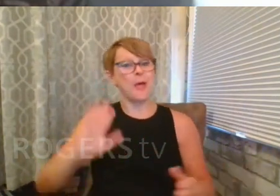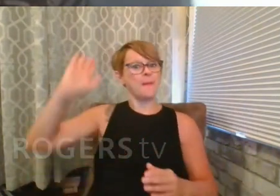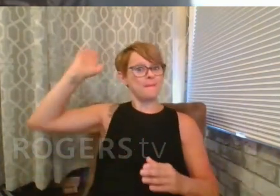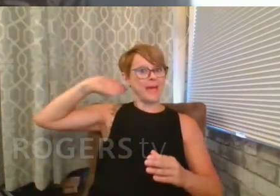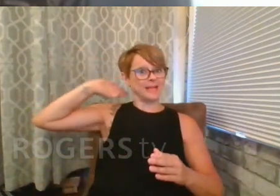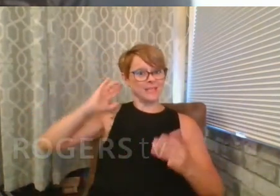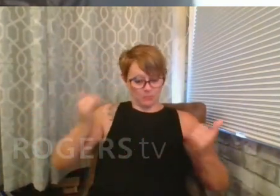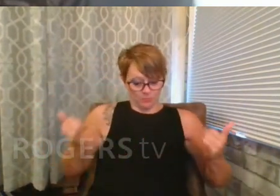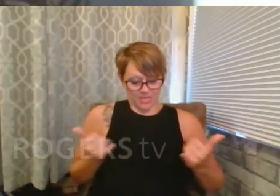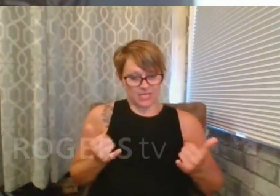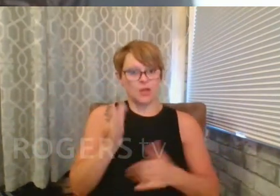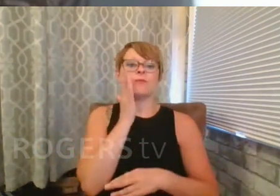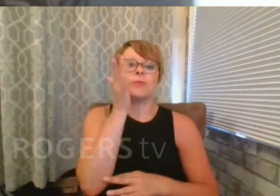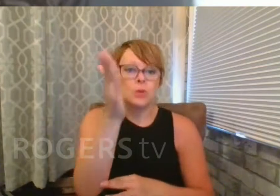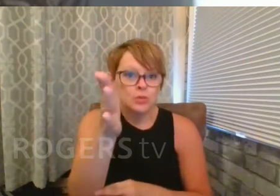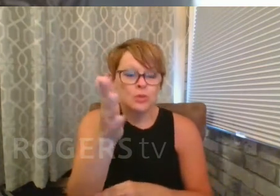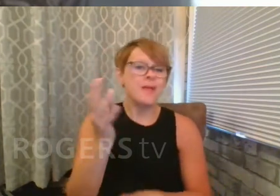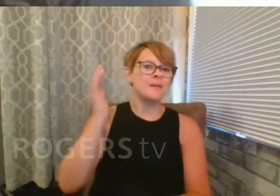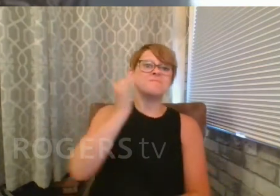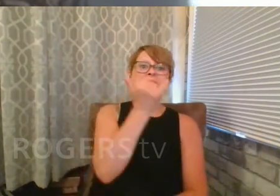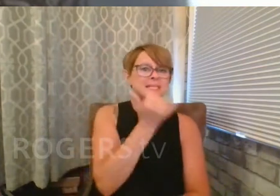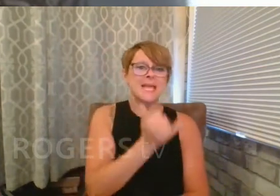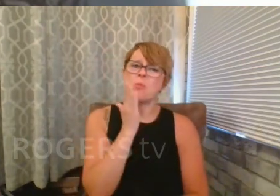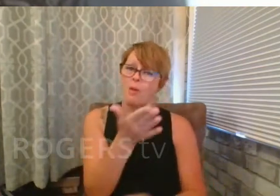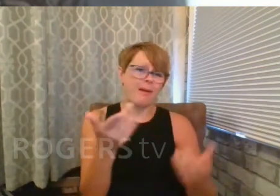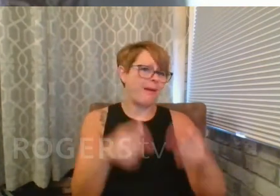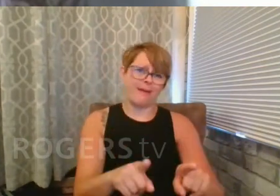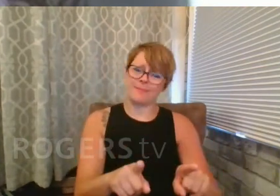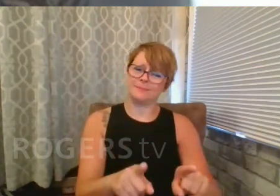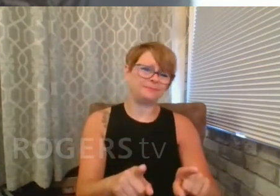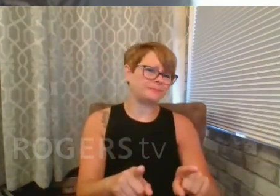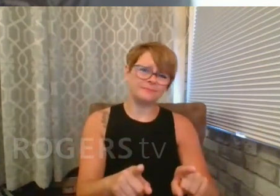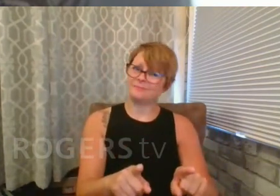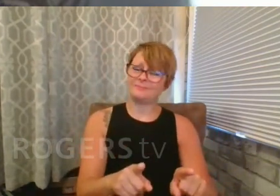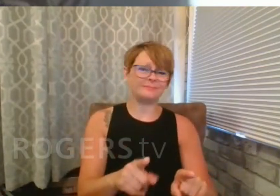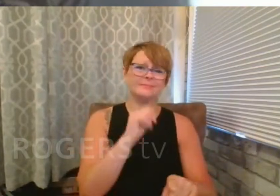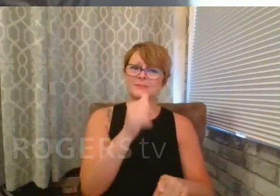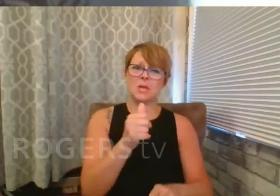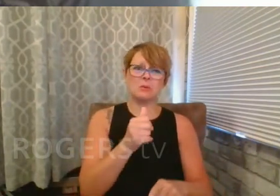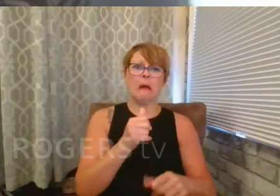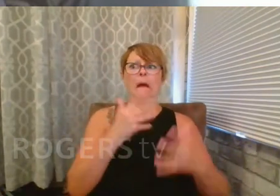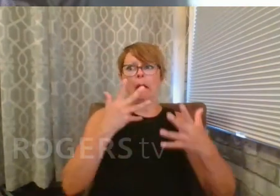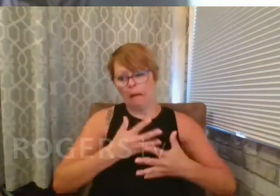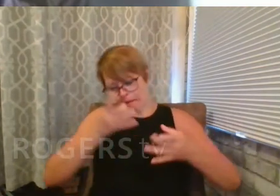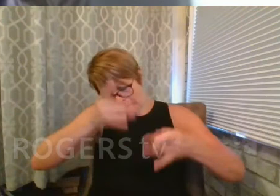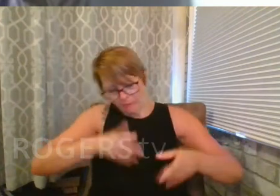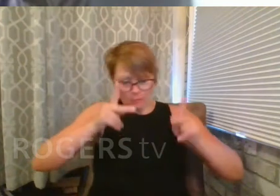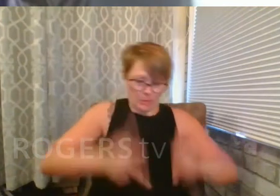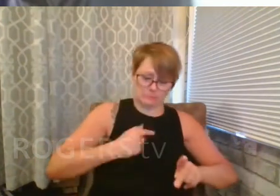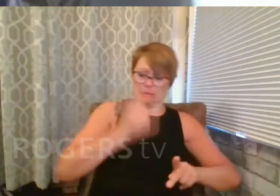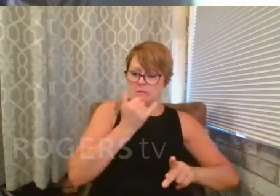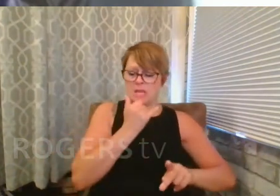inevitable. You can go two ways. If you made a mistake, you can either beat yourself up, or you can take that as a learning